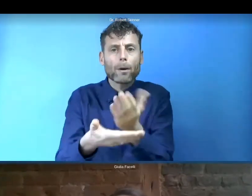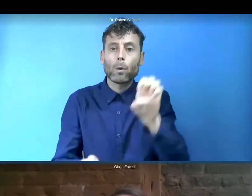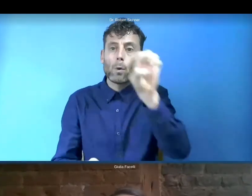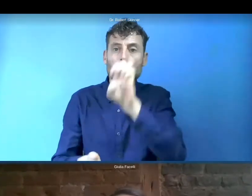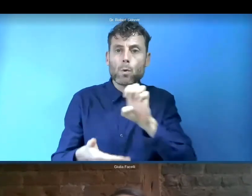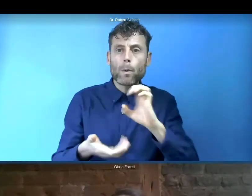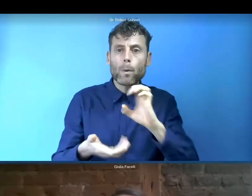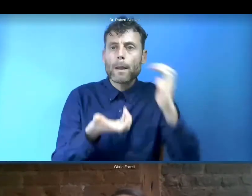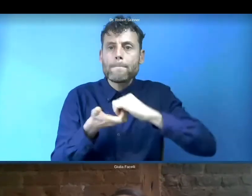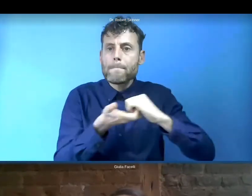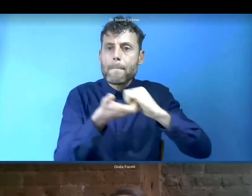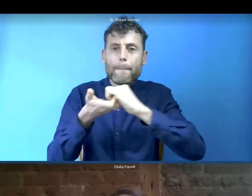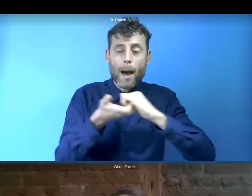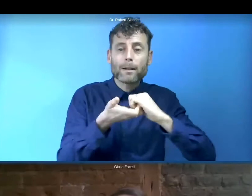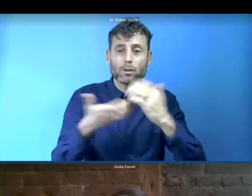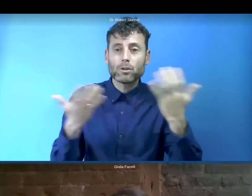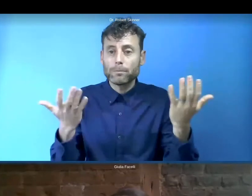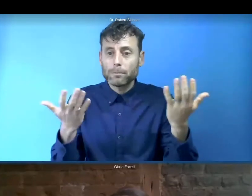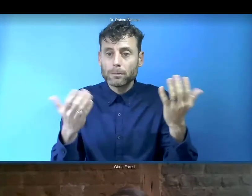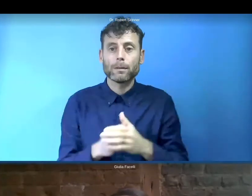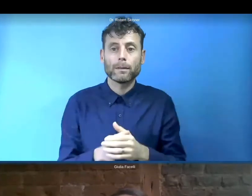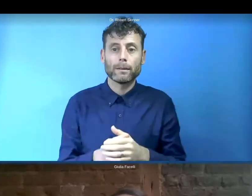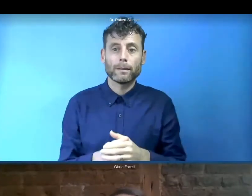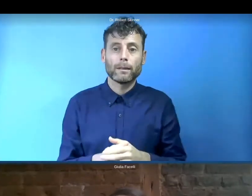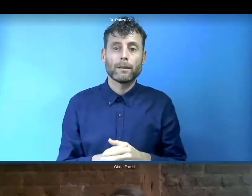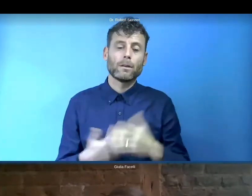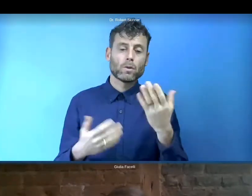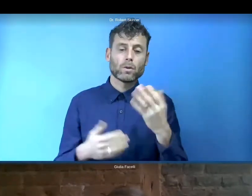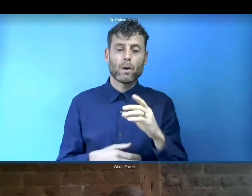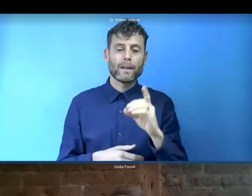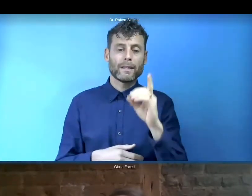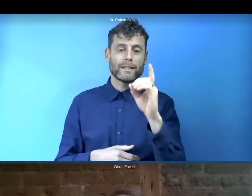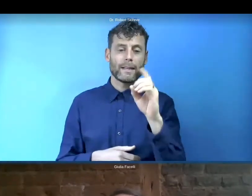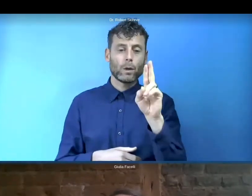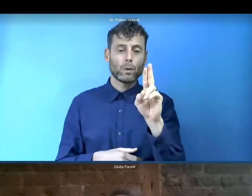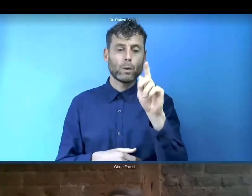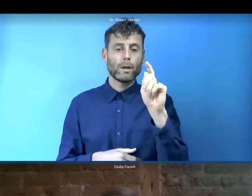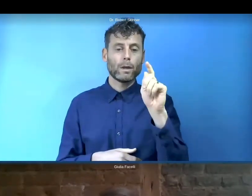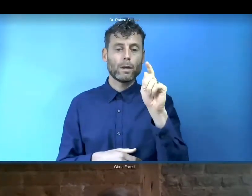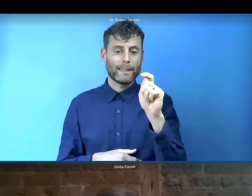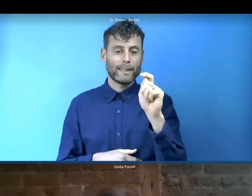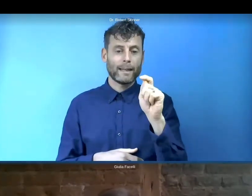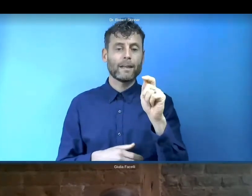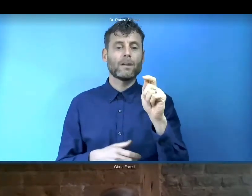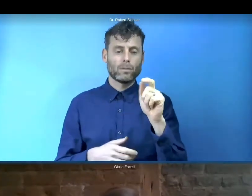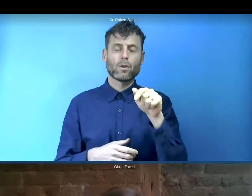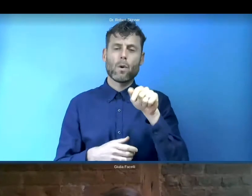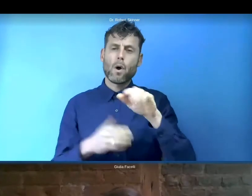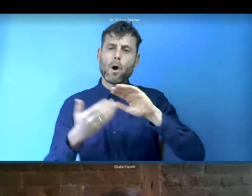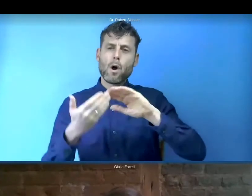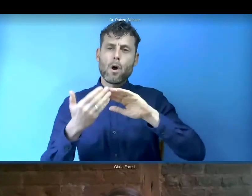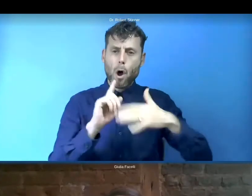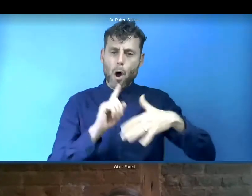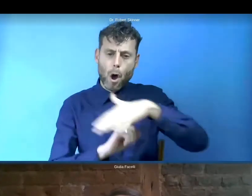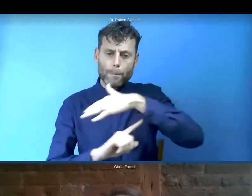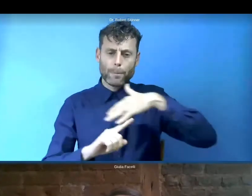in exploring: DUT, Driving Urban Transitions, and Built for People, which is focusing more on the built environment, but has